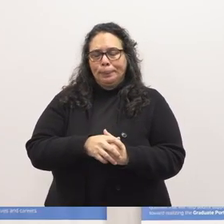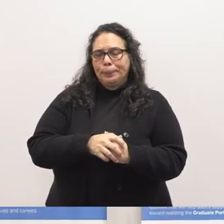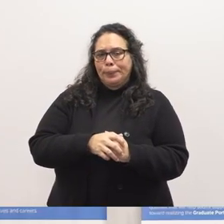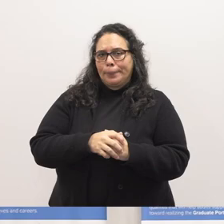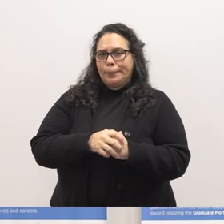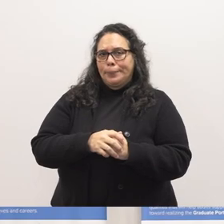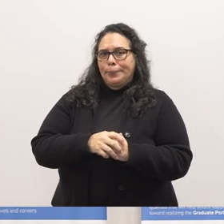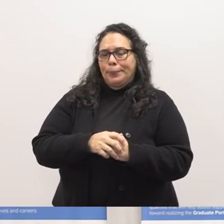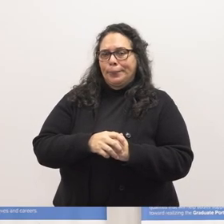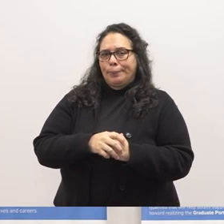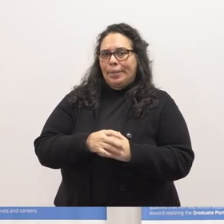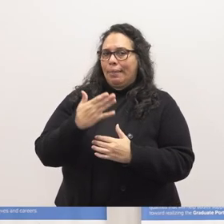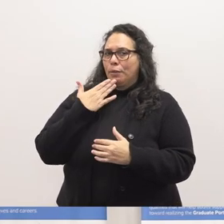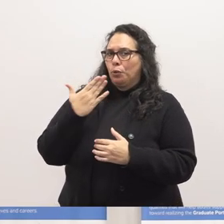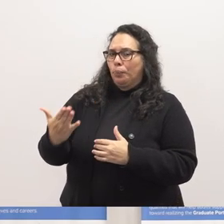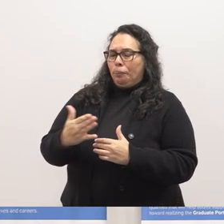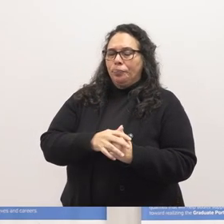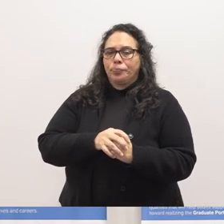Thank you.